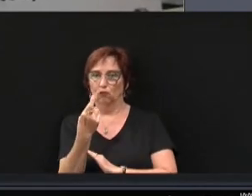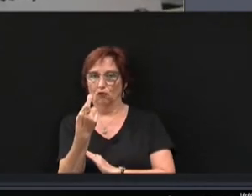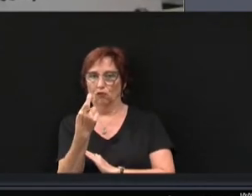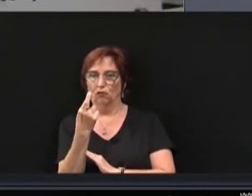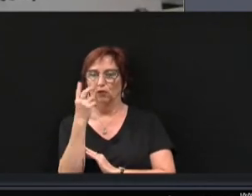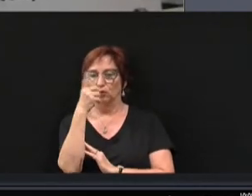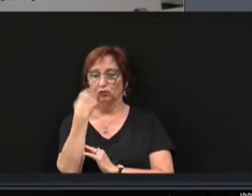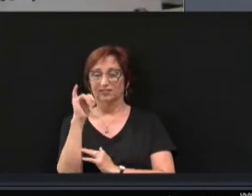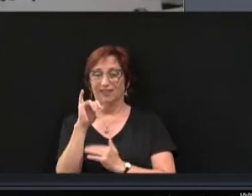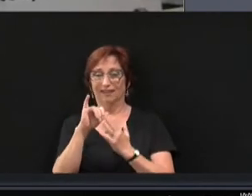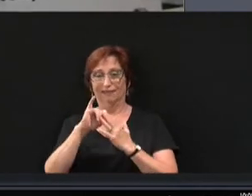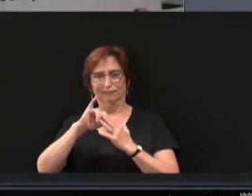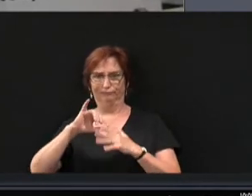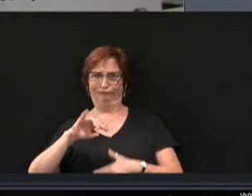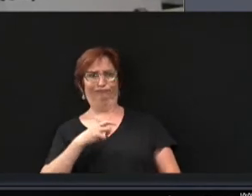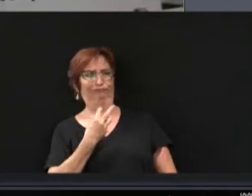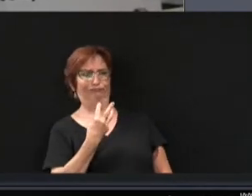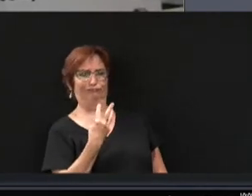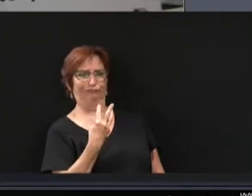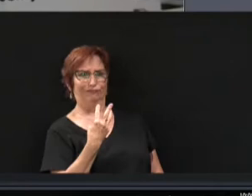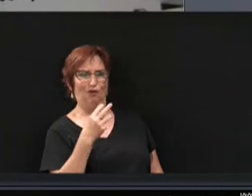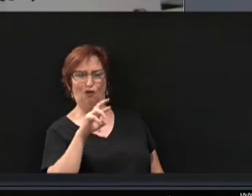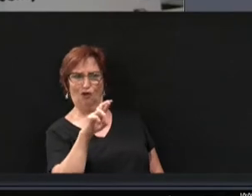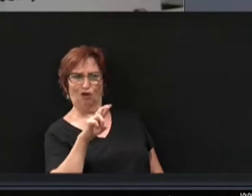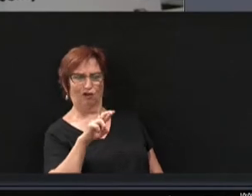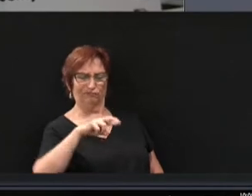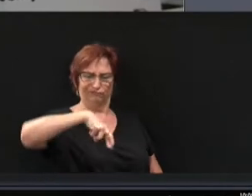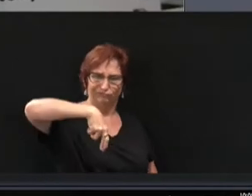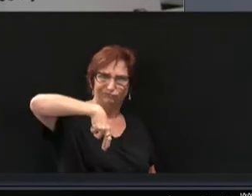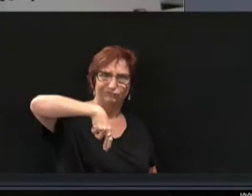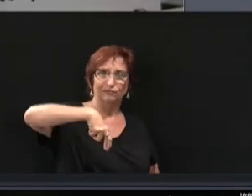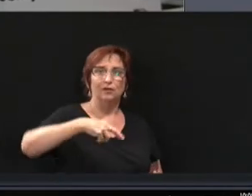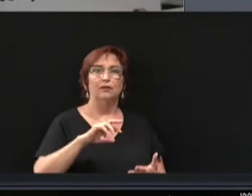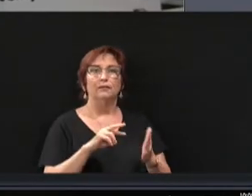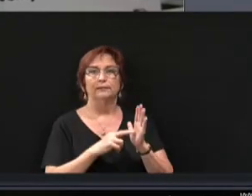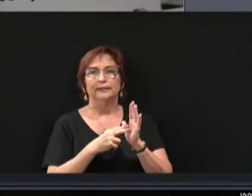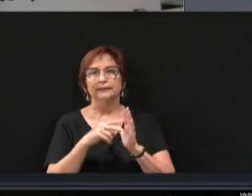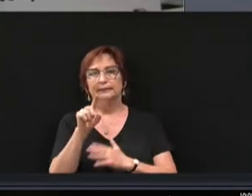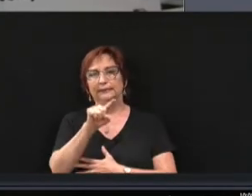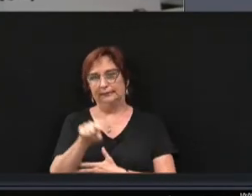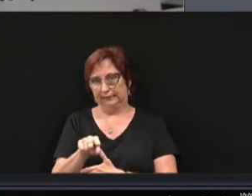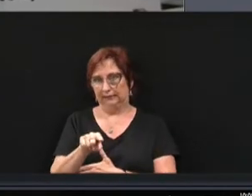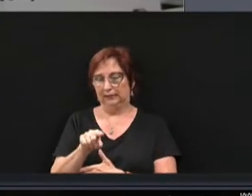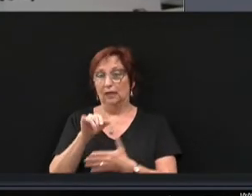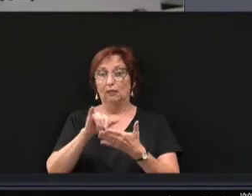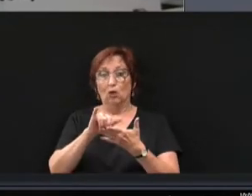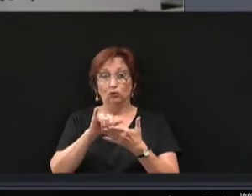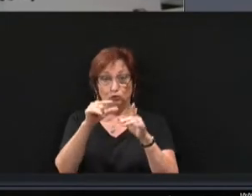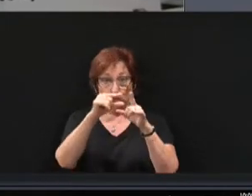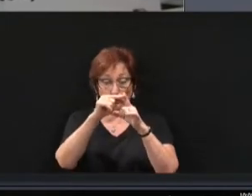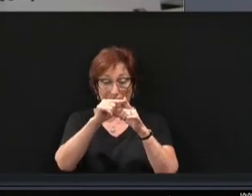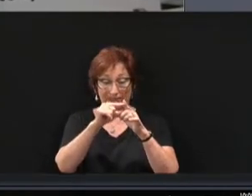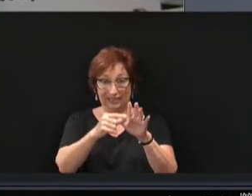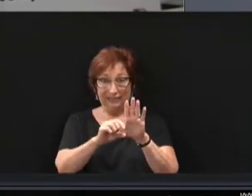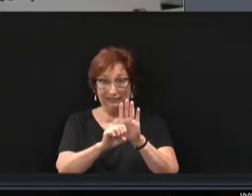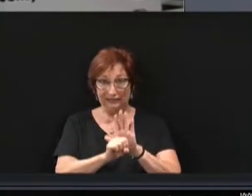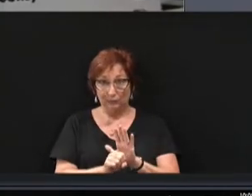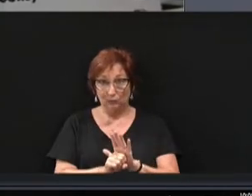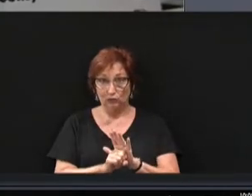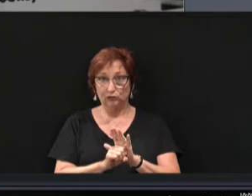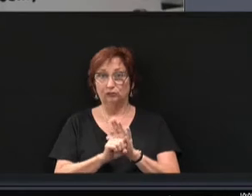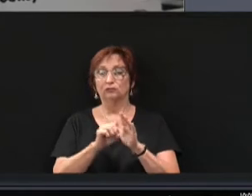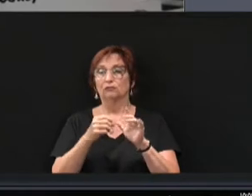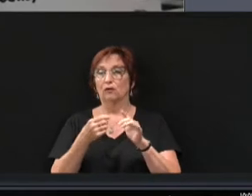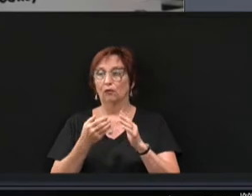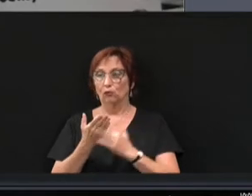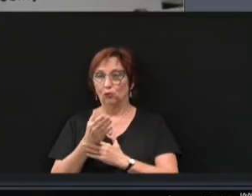backwards L will always stand for a Z. So that word in symbols is wizard. Okay, the